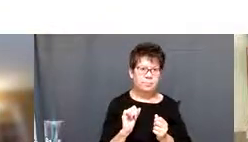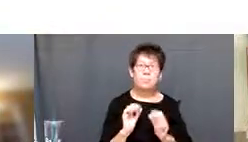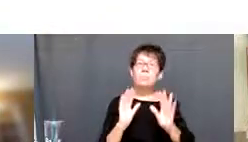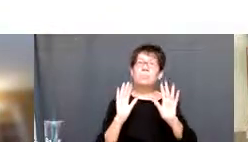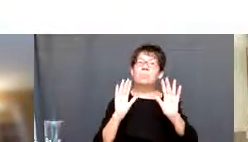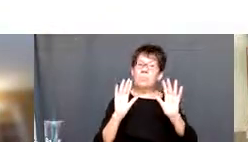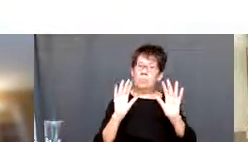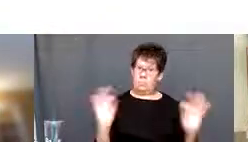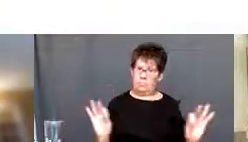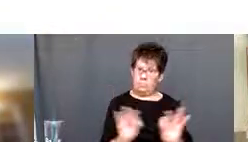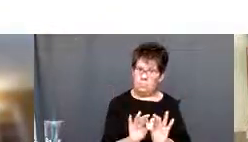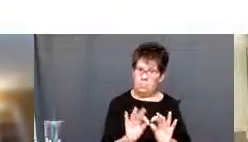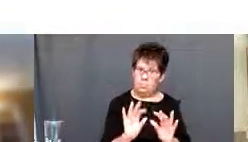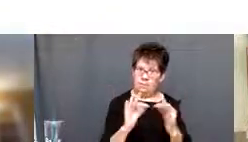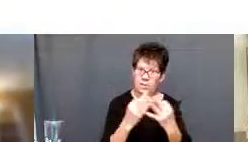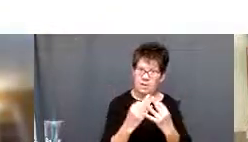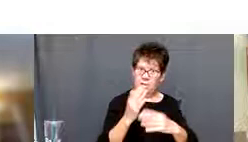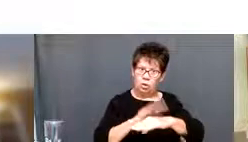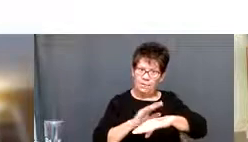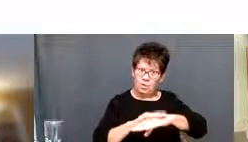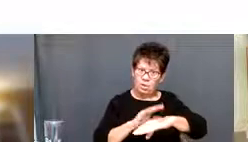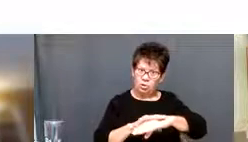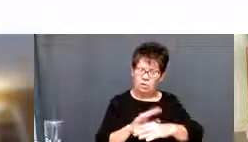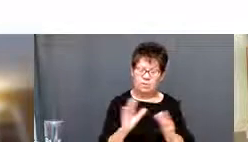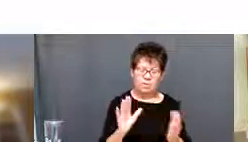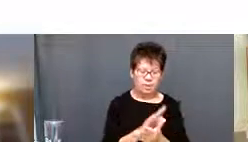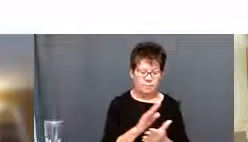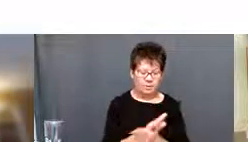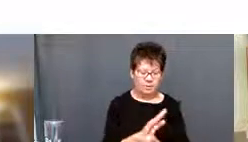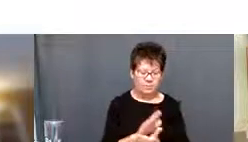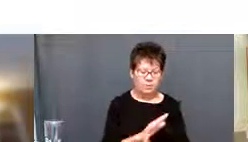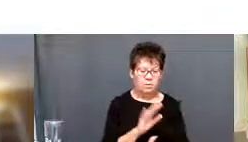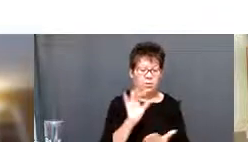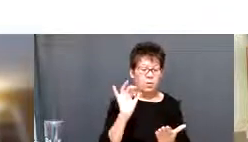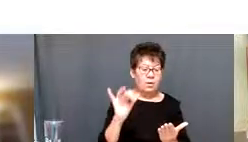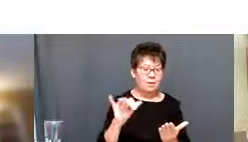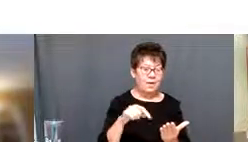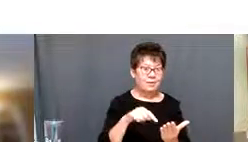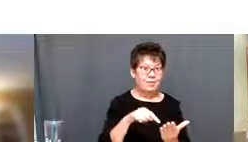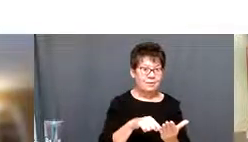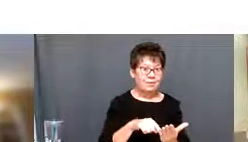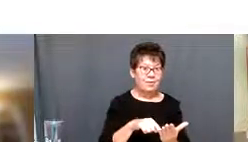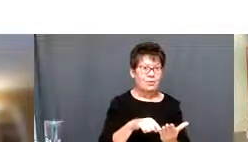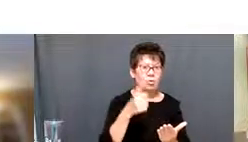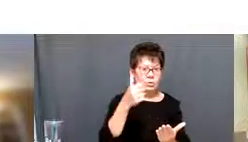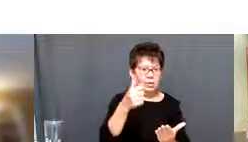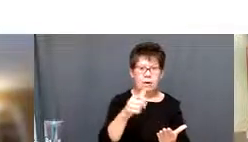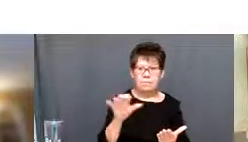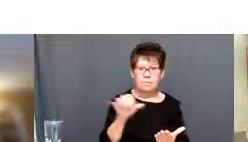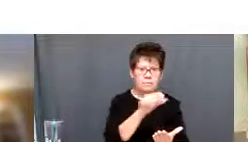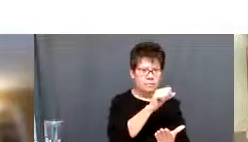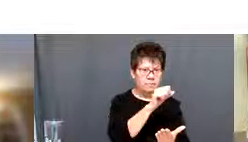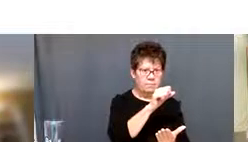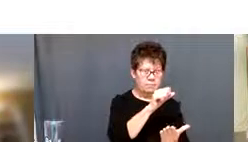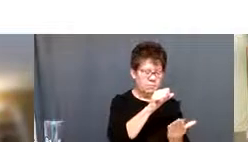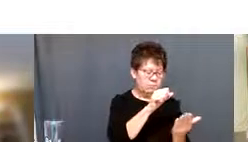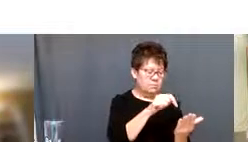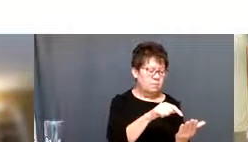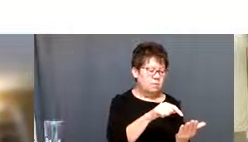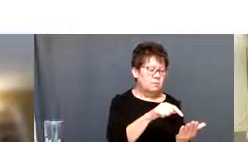important is we'll have a family notification document. This is a document that you'll be able to take back with you that